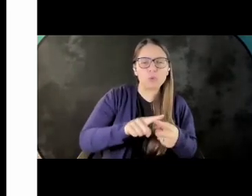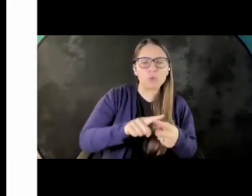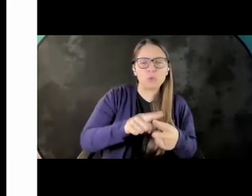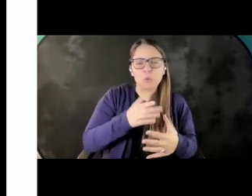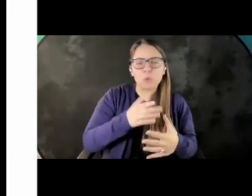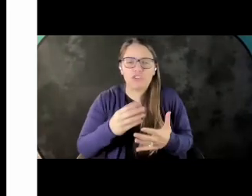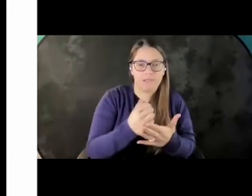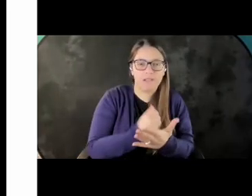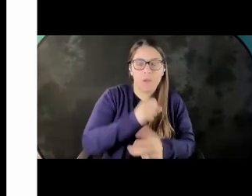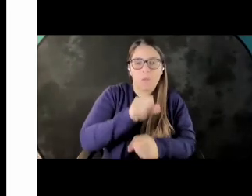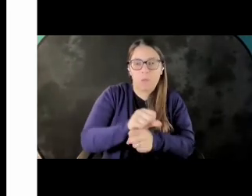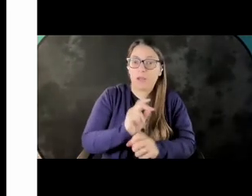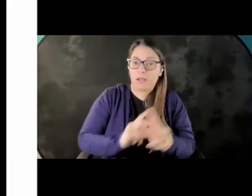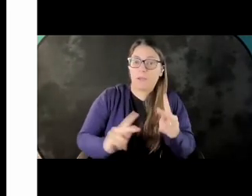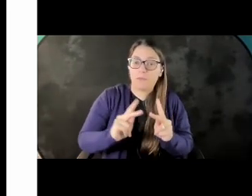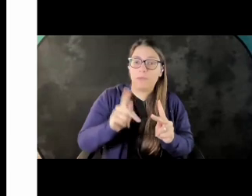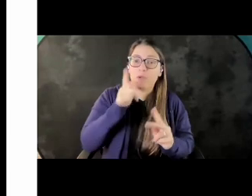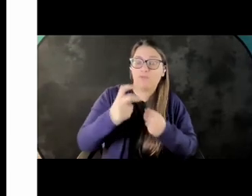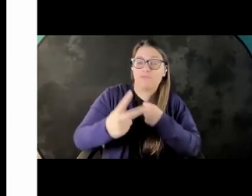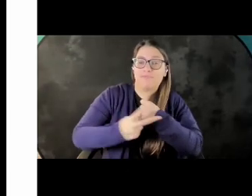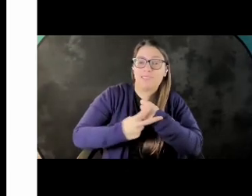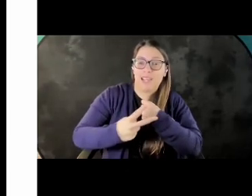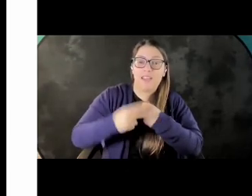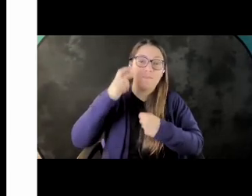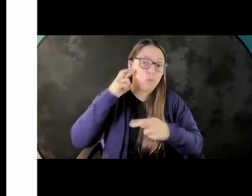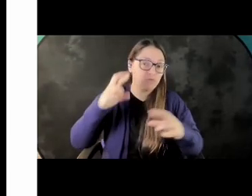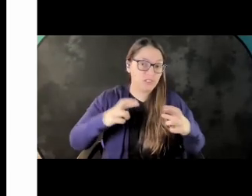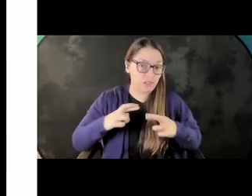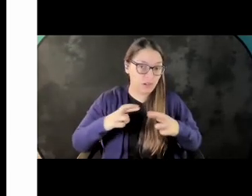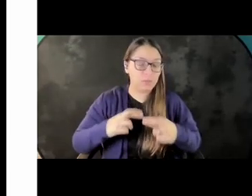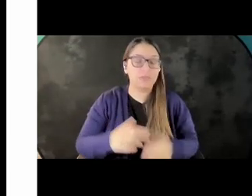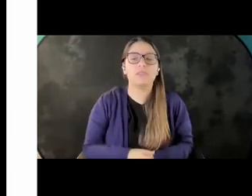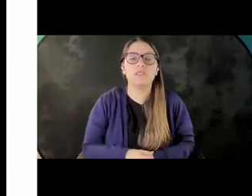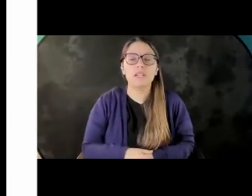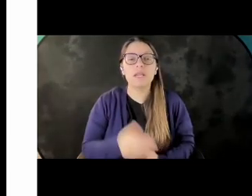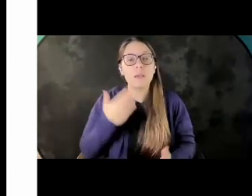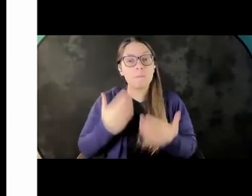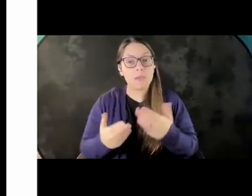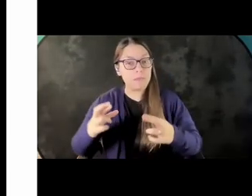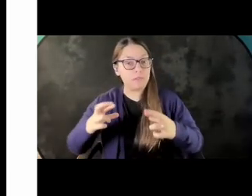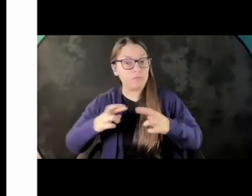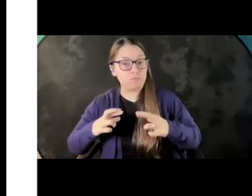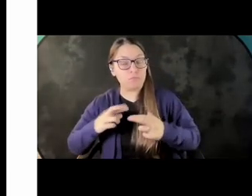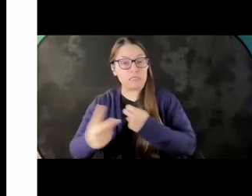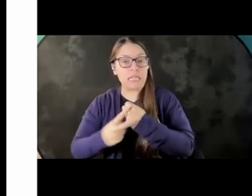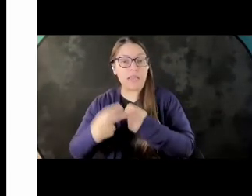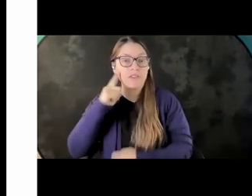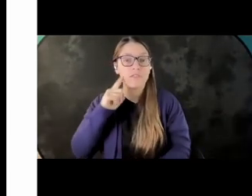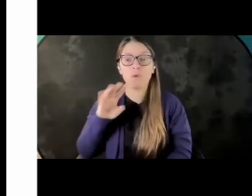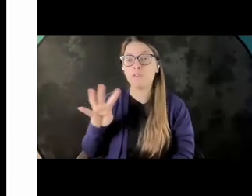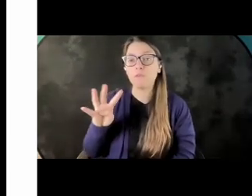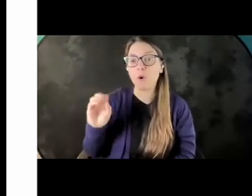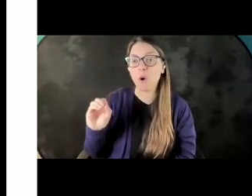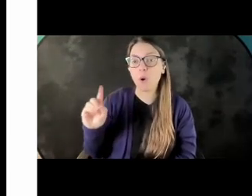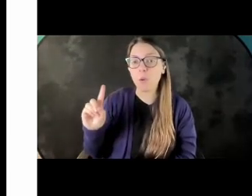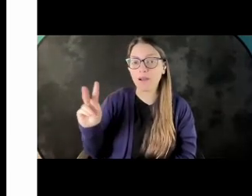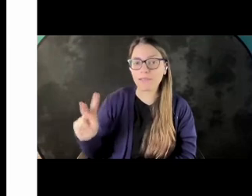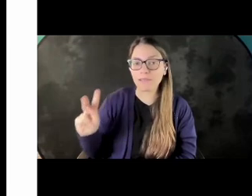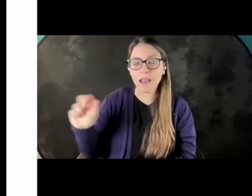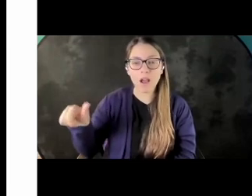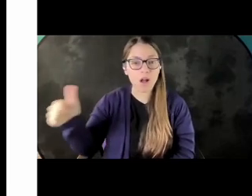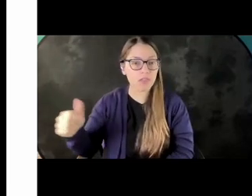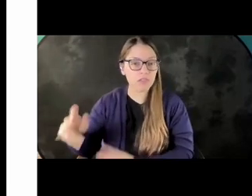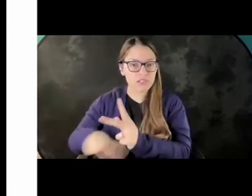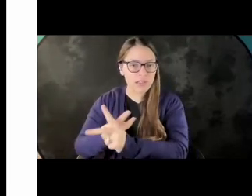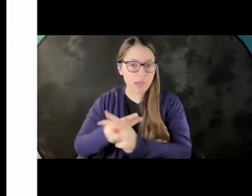individuals who save for retirement, and they may be saving for retirement in a 401k or other type of retirement account, but it